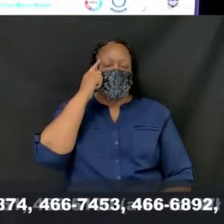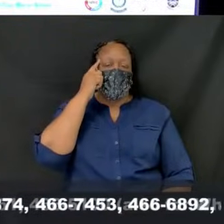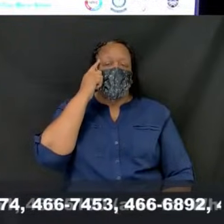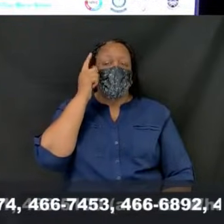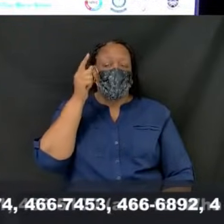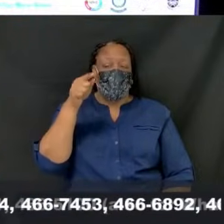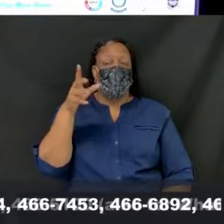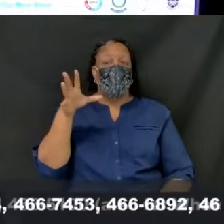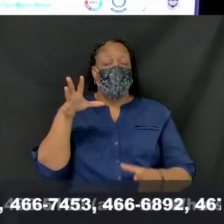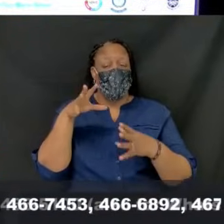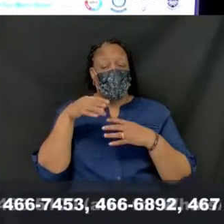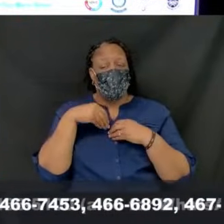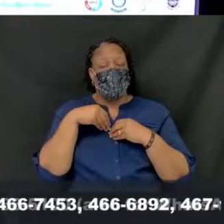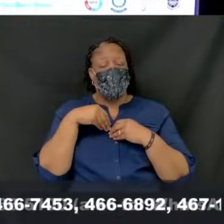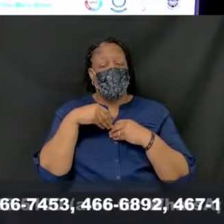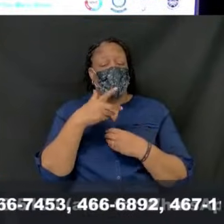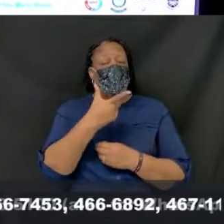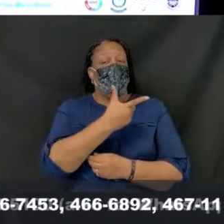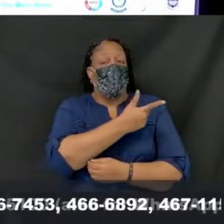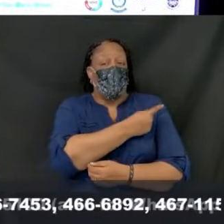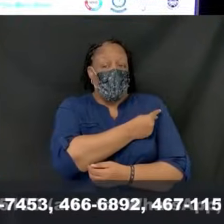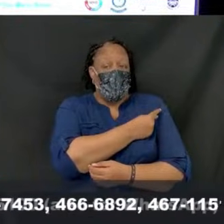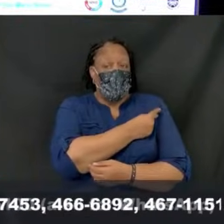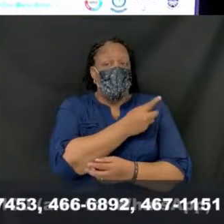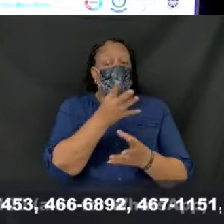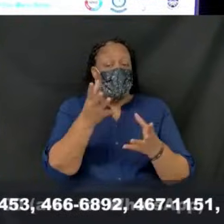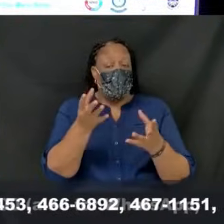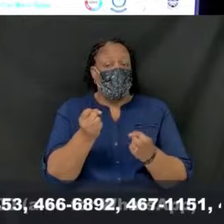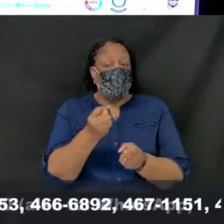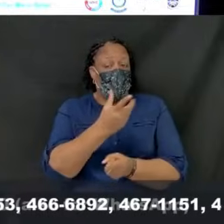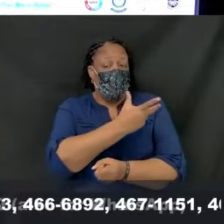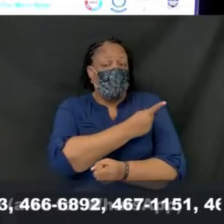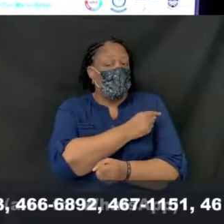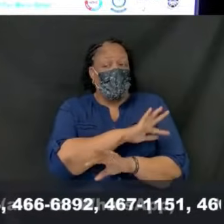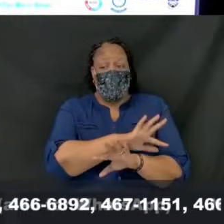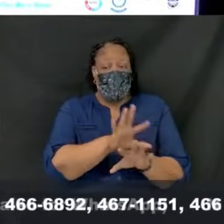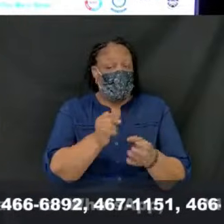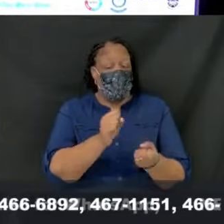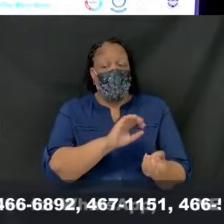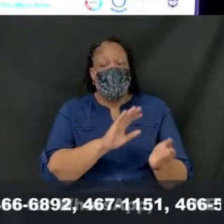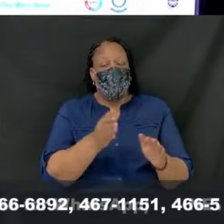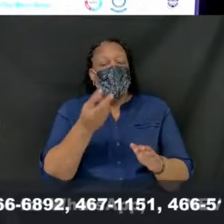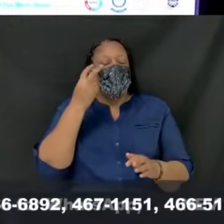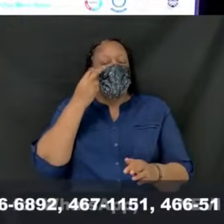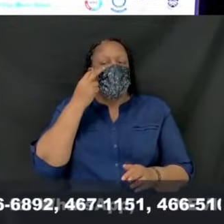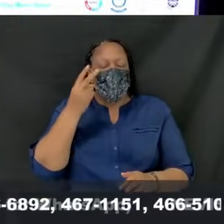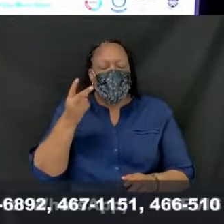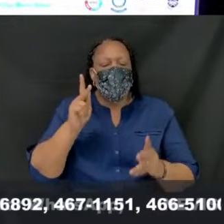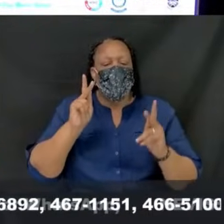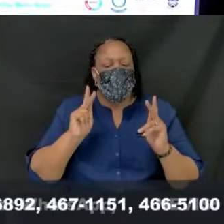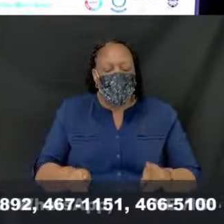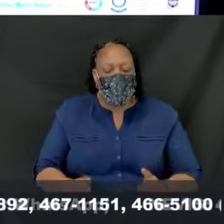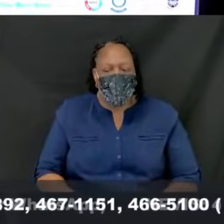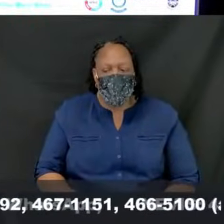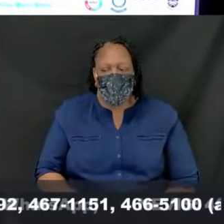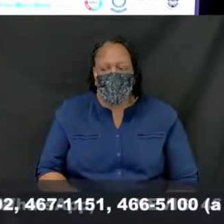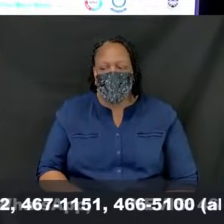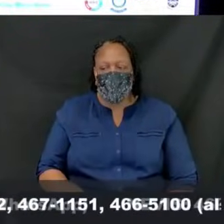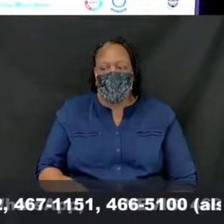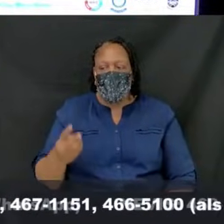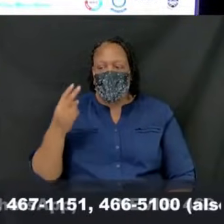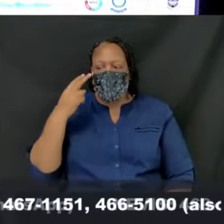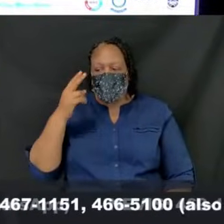it's something that you have to do on your own. It's your own will, it's your own choice. But take a good look at what is happening around